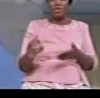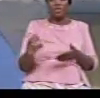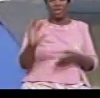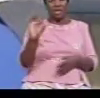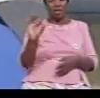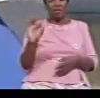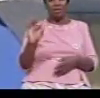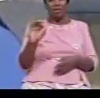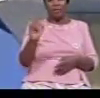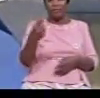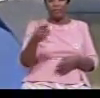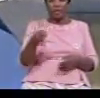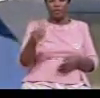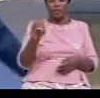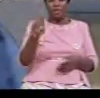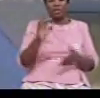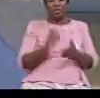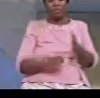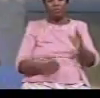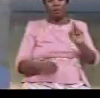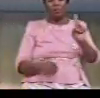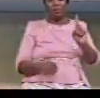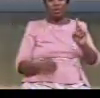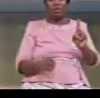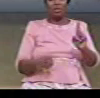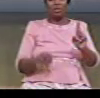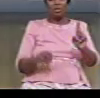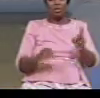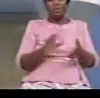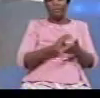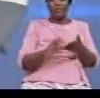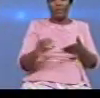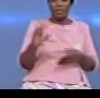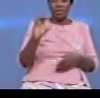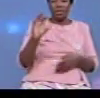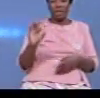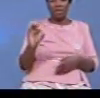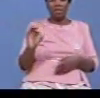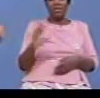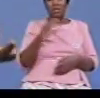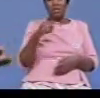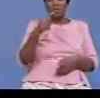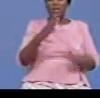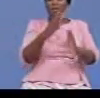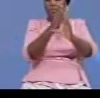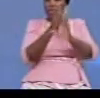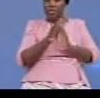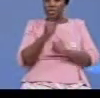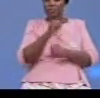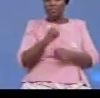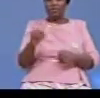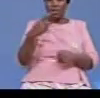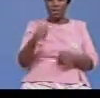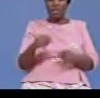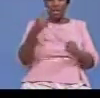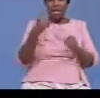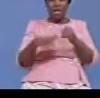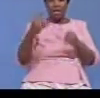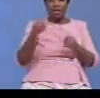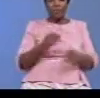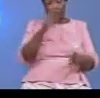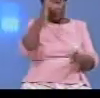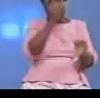1 Peter chapter 1, verse 9. It says, receiving the end of your faith, even